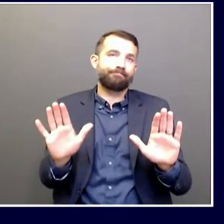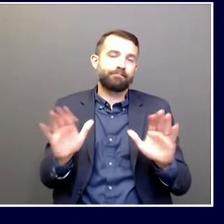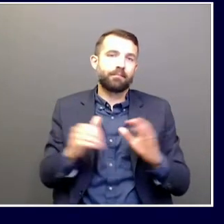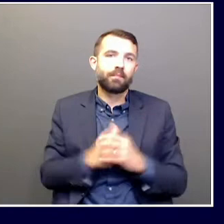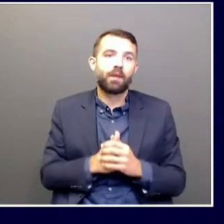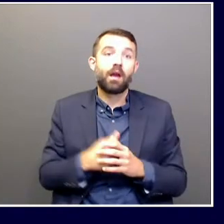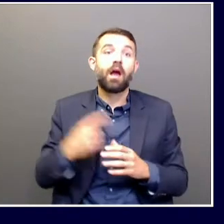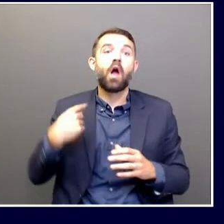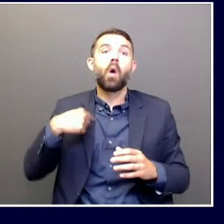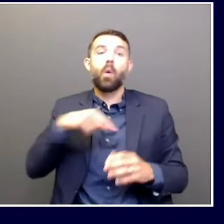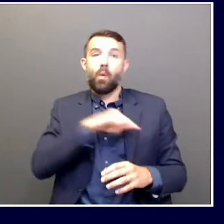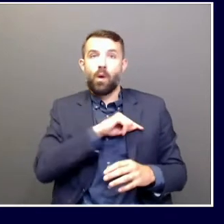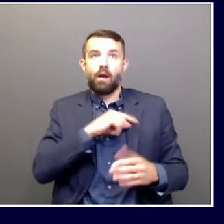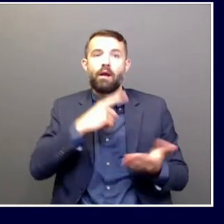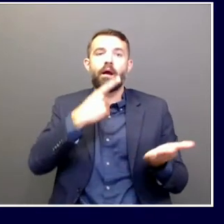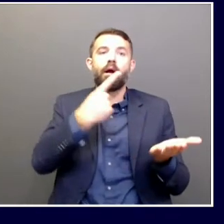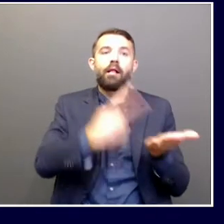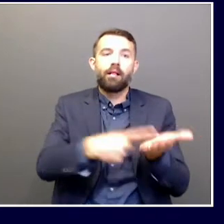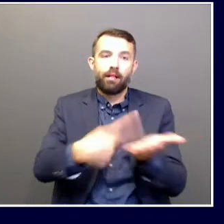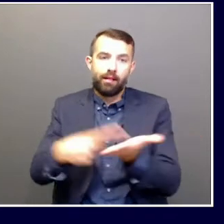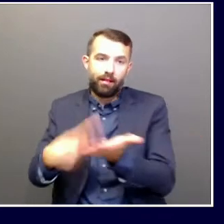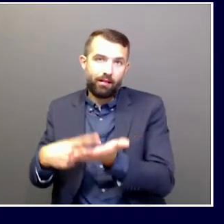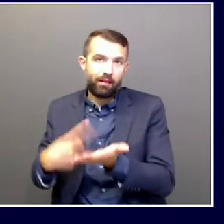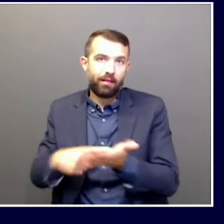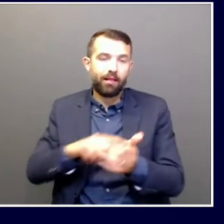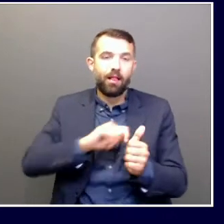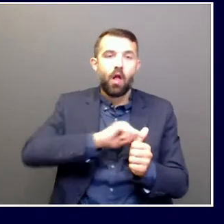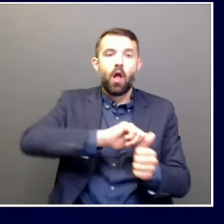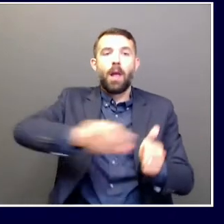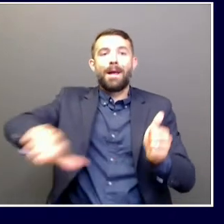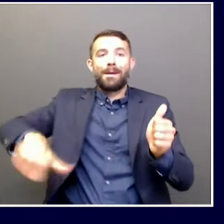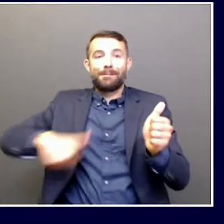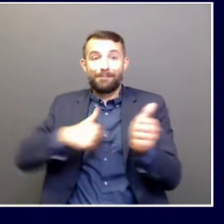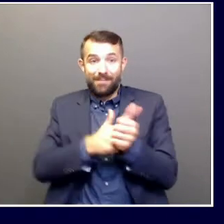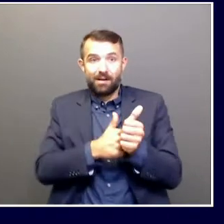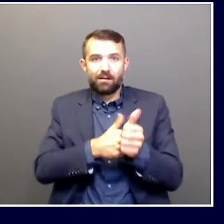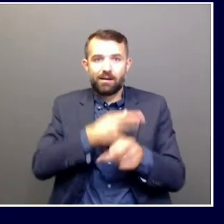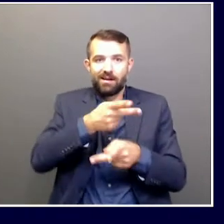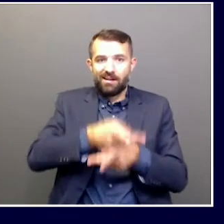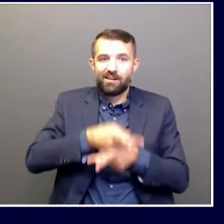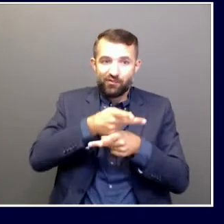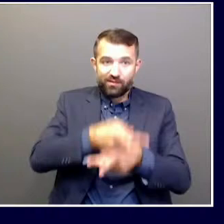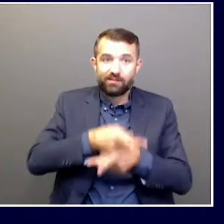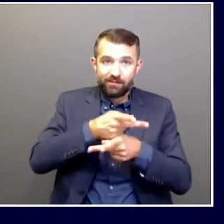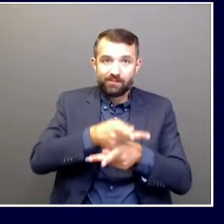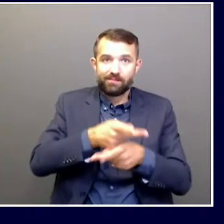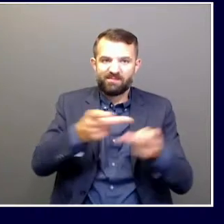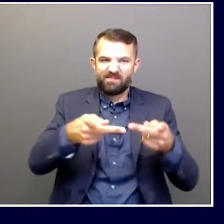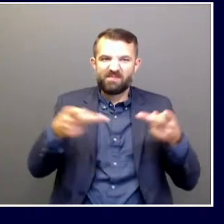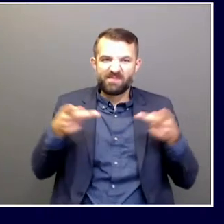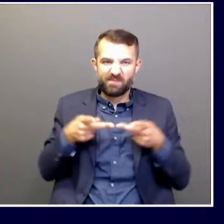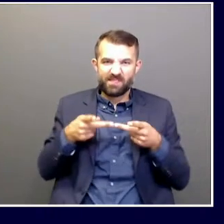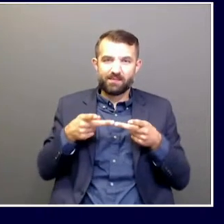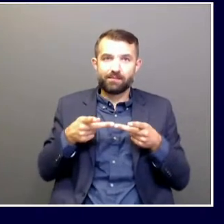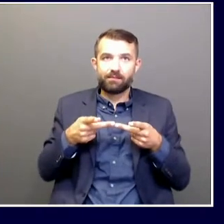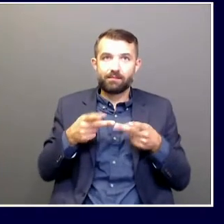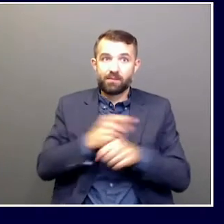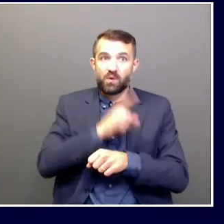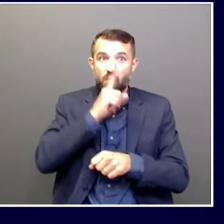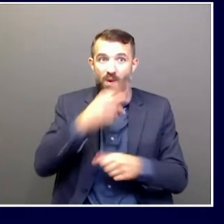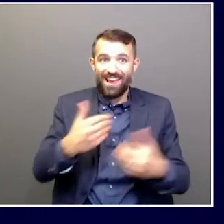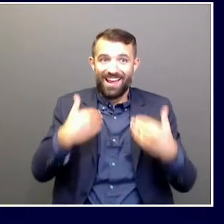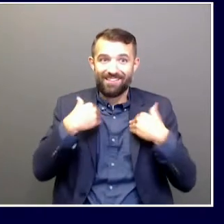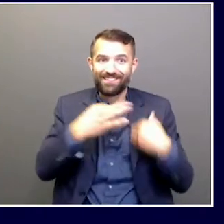care sites to make sure that they were up to date, that we had active staffing capacity, that we